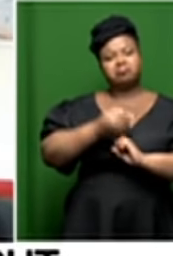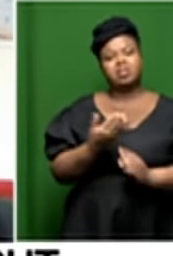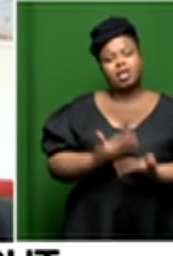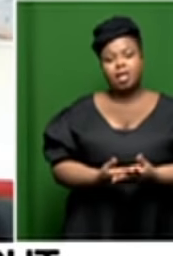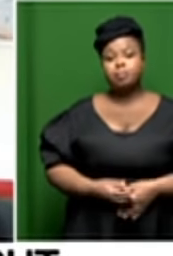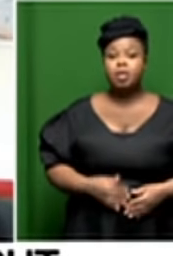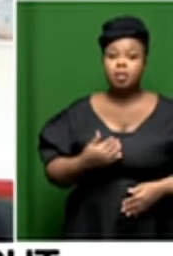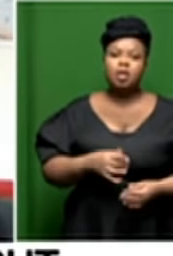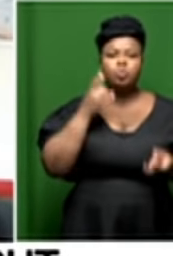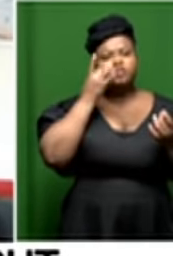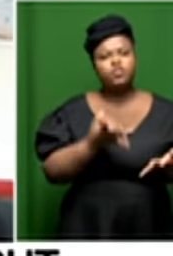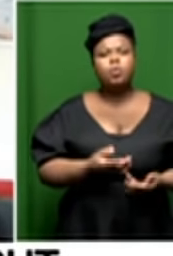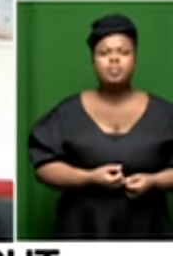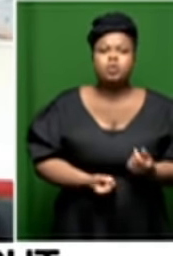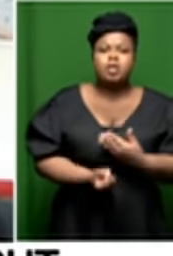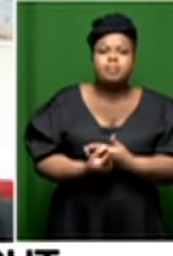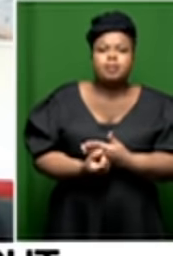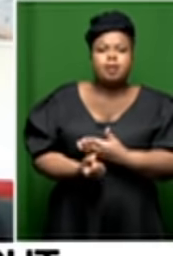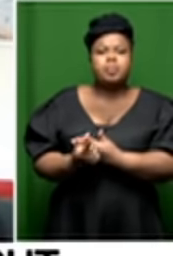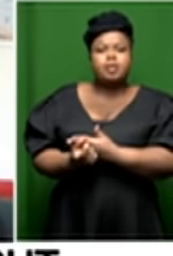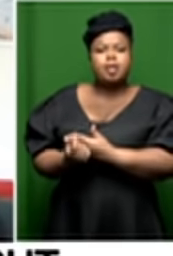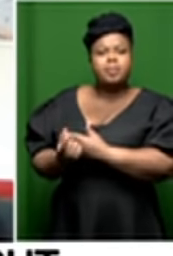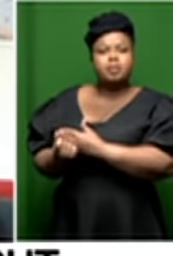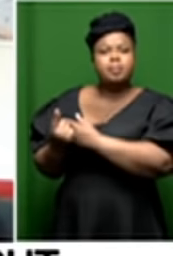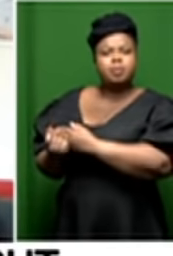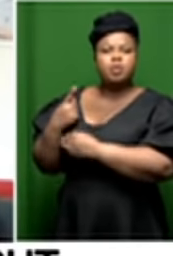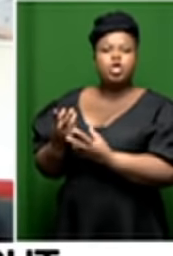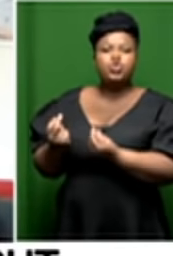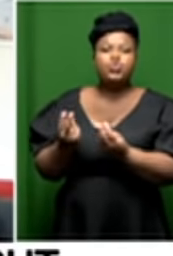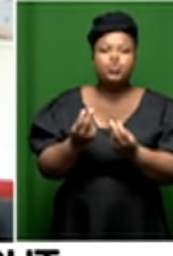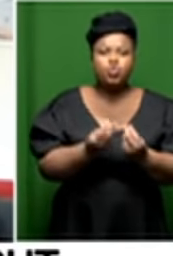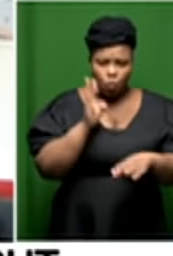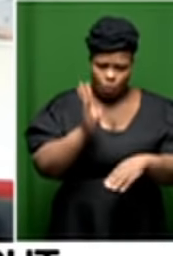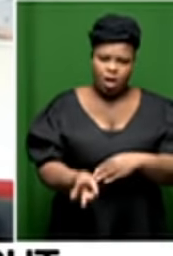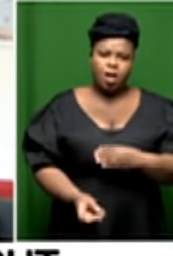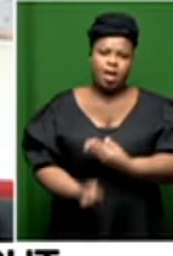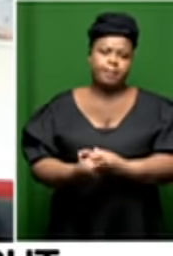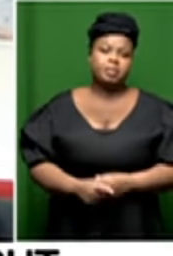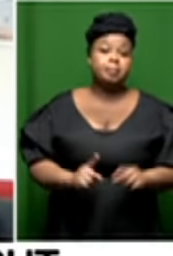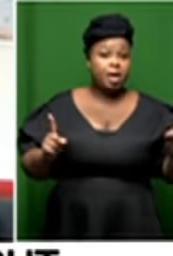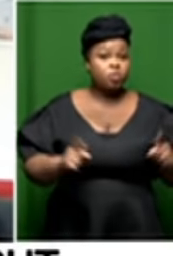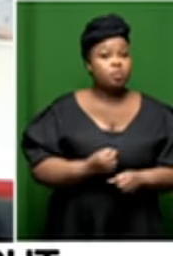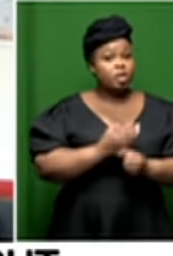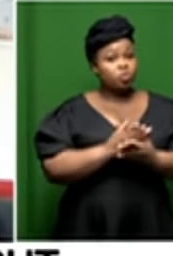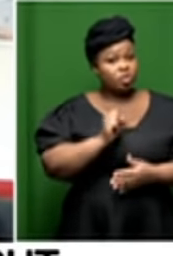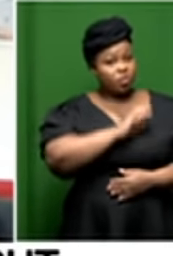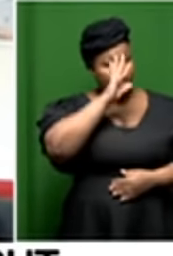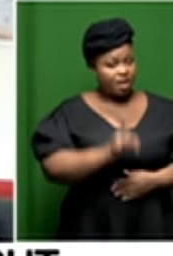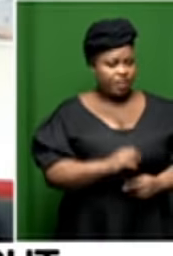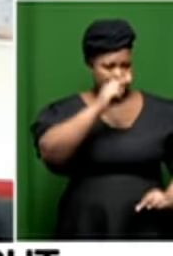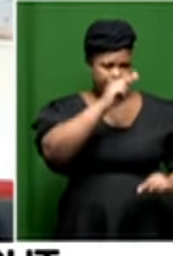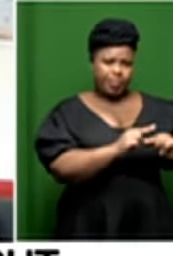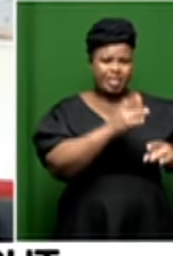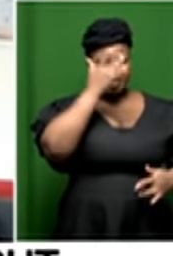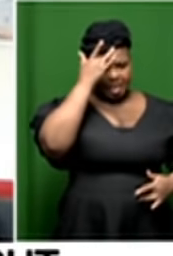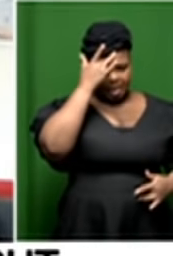to emerge. They will continue to emerge and they will continue to cause trouble until we reduce the number of infections in South Africa and in the world. And the